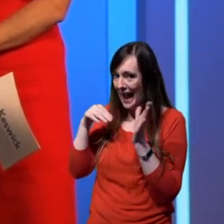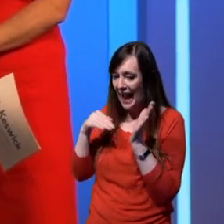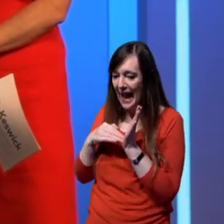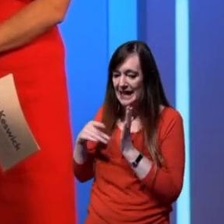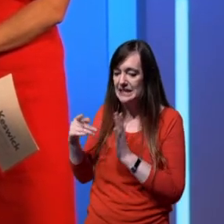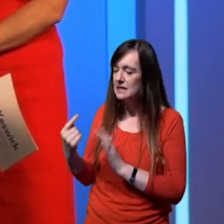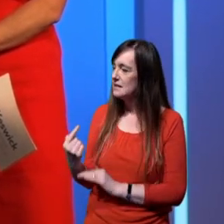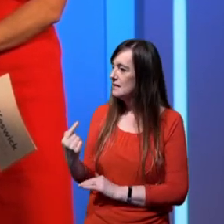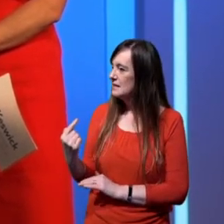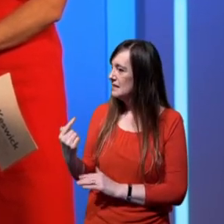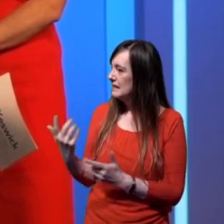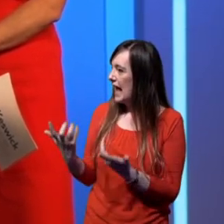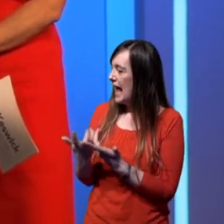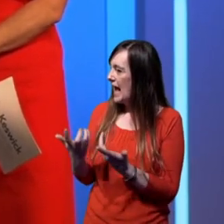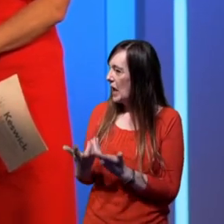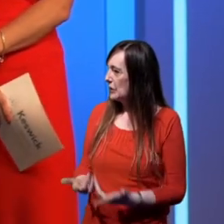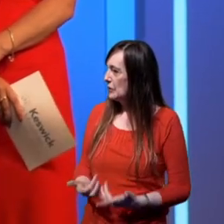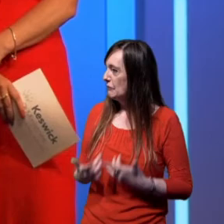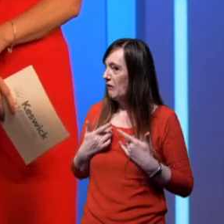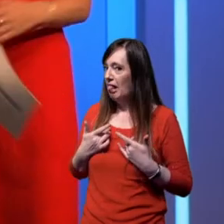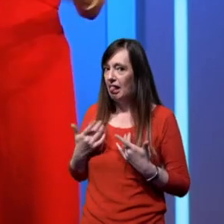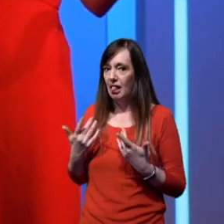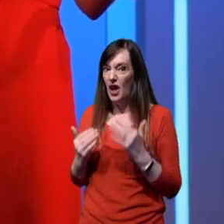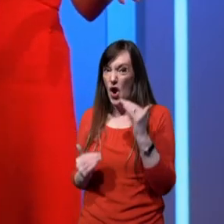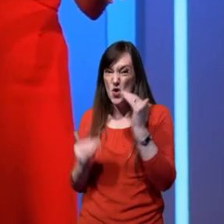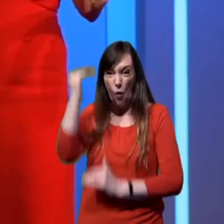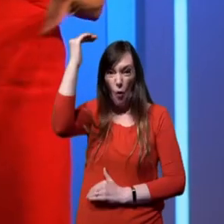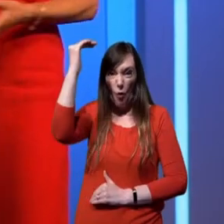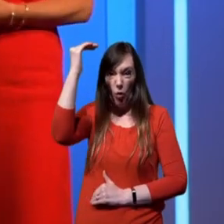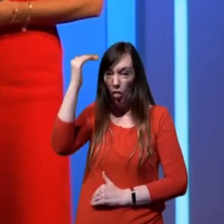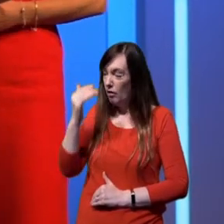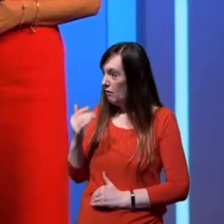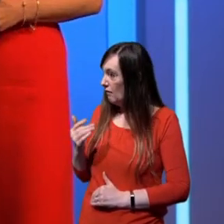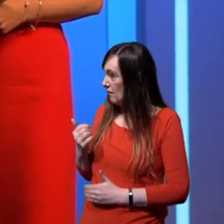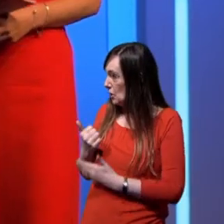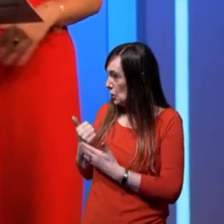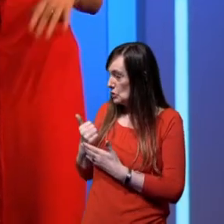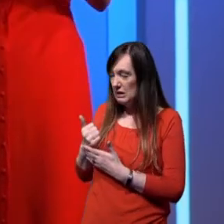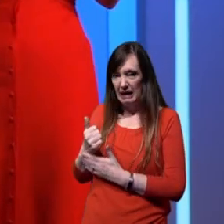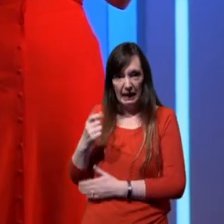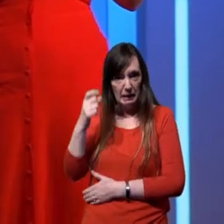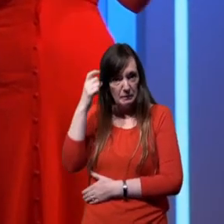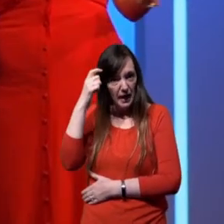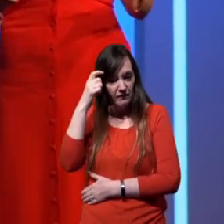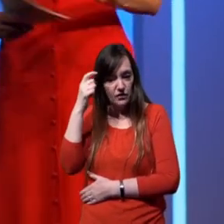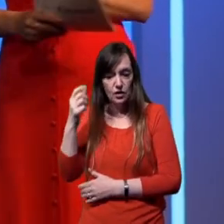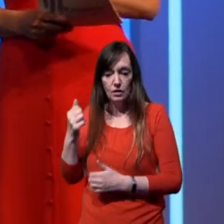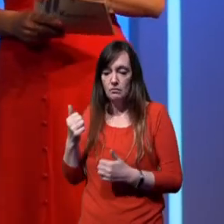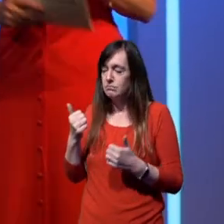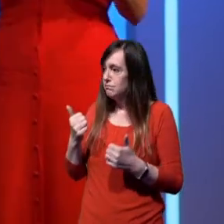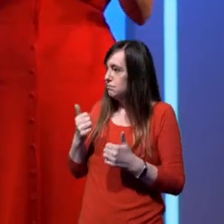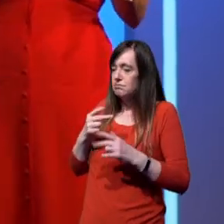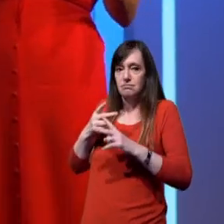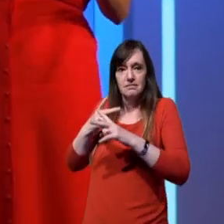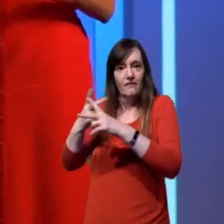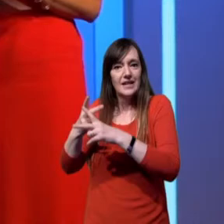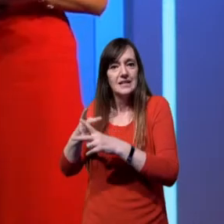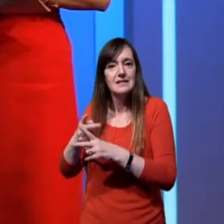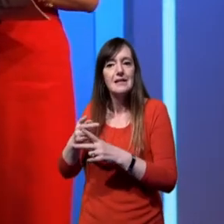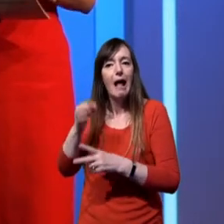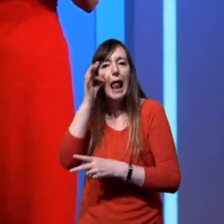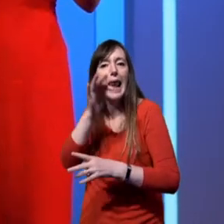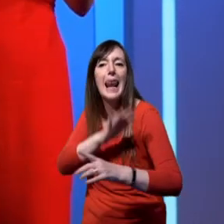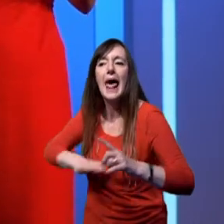are you finding being north of Bedford? Yeah, brilliant. I mean, what is there not to love? Went down to the lake, the sun came